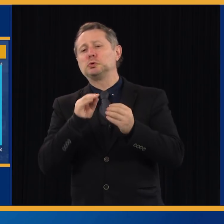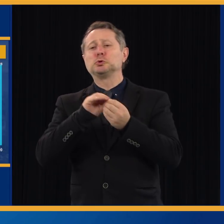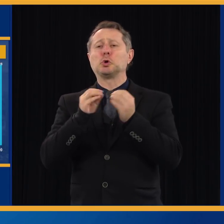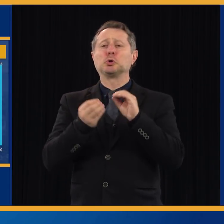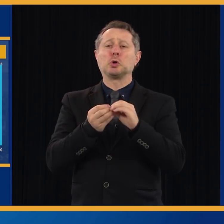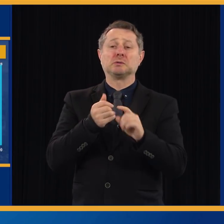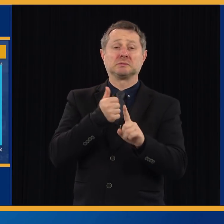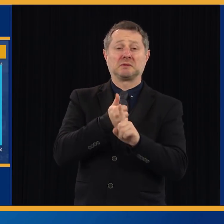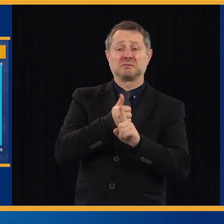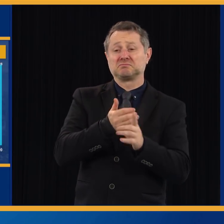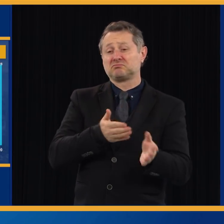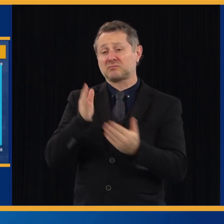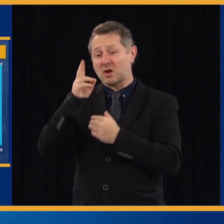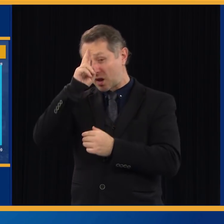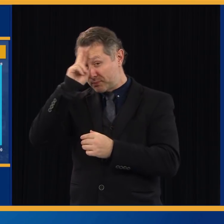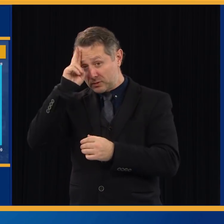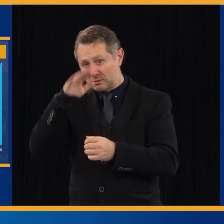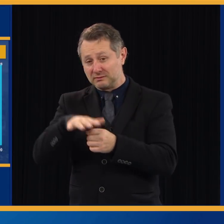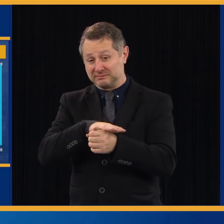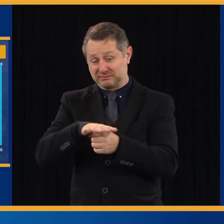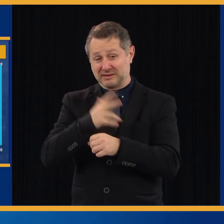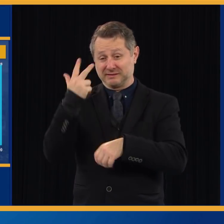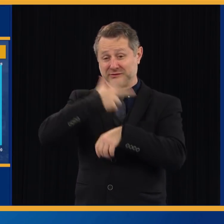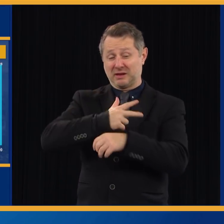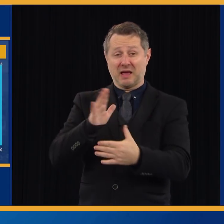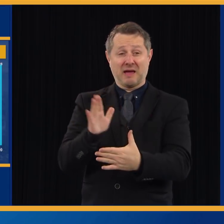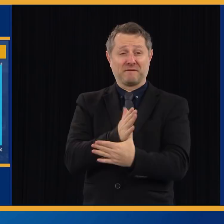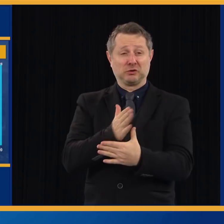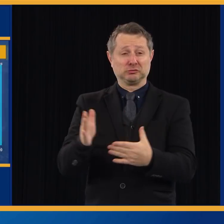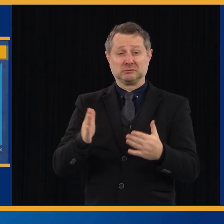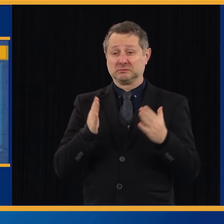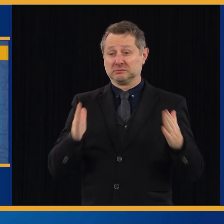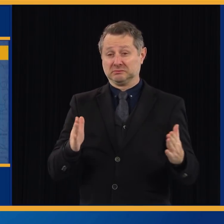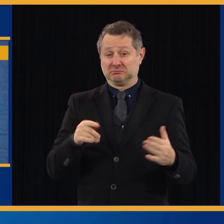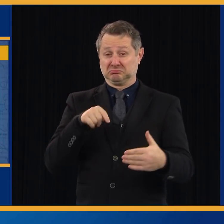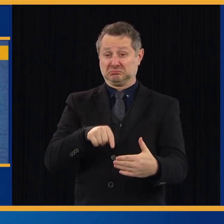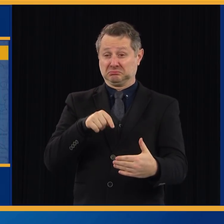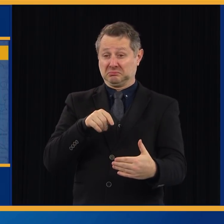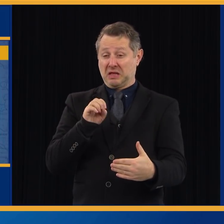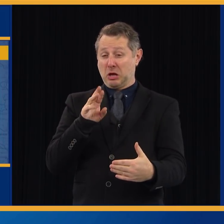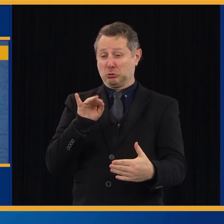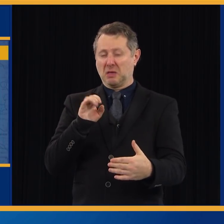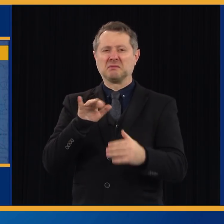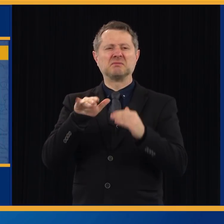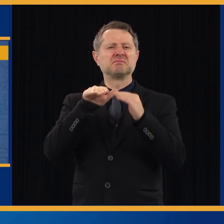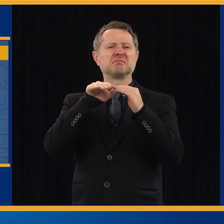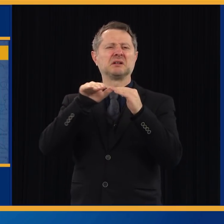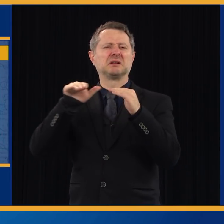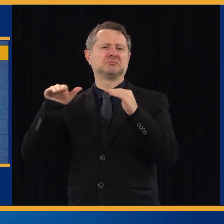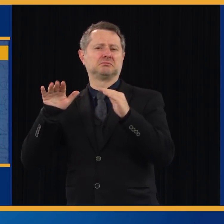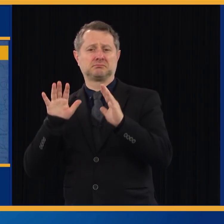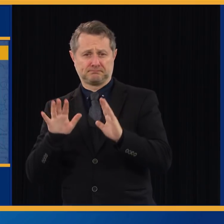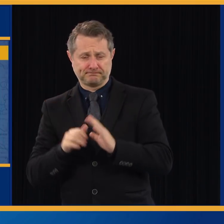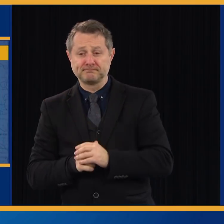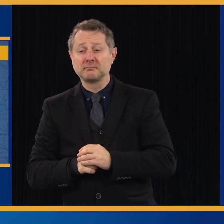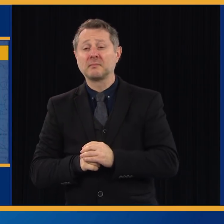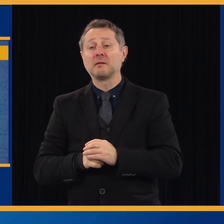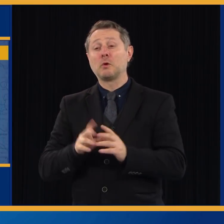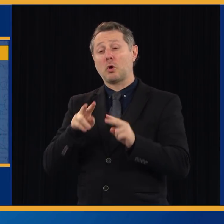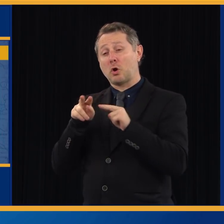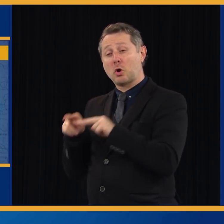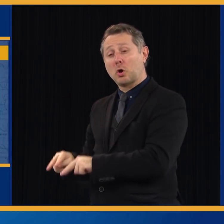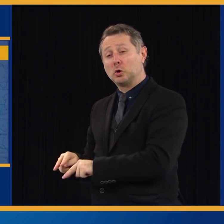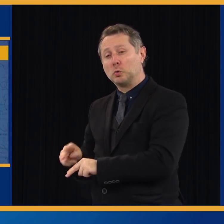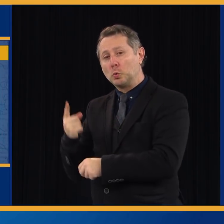hospitalizations in Erie, 3-day average, again basically flat. These numbers, I would not take any of these one-day numbers,